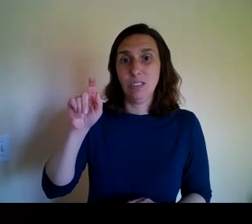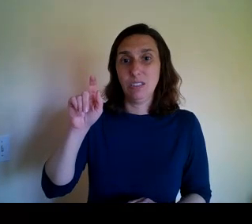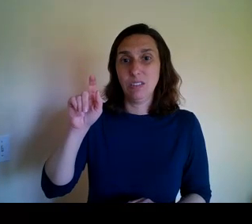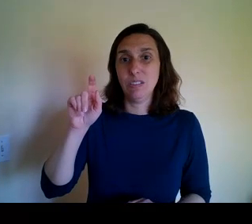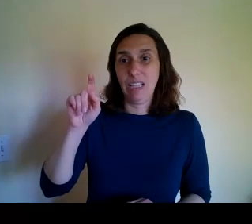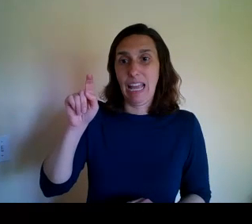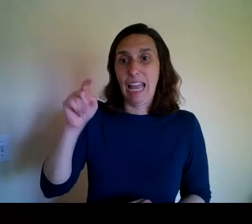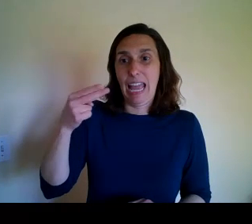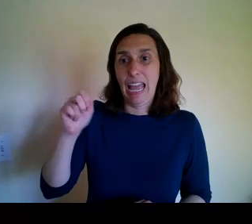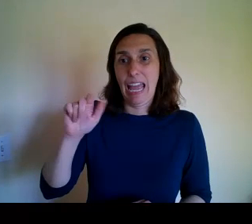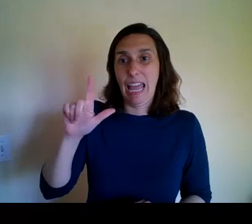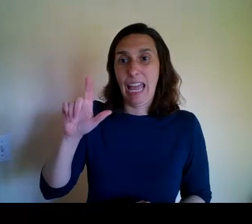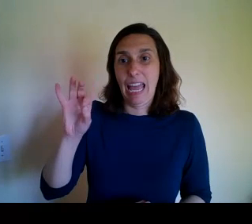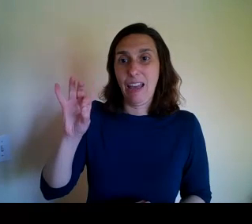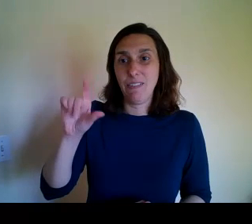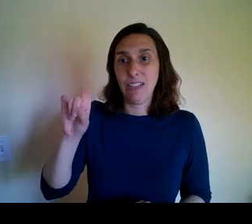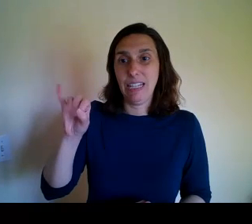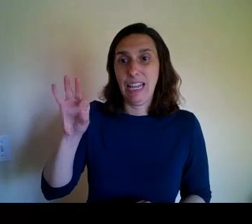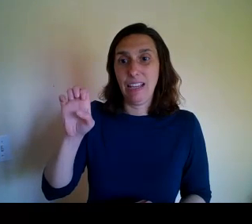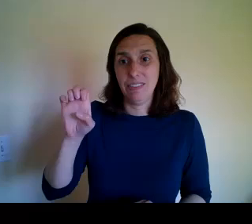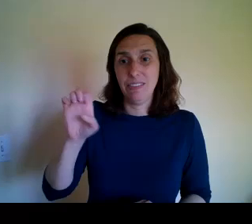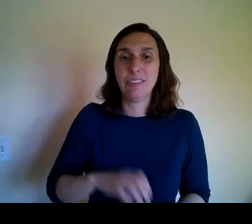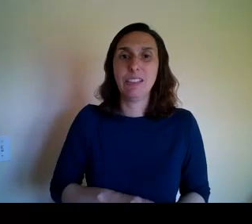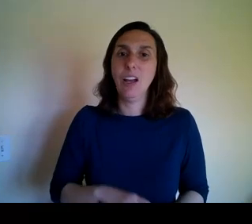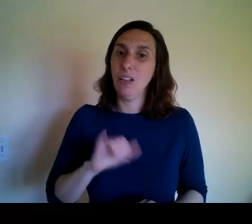divided by half-life. Well, this is nice now.